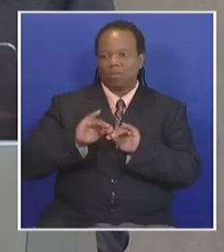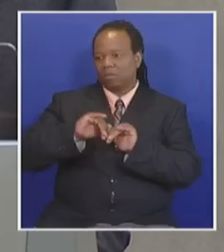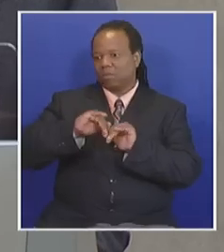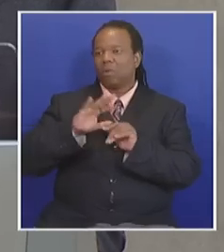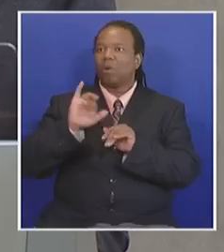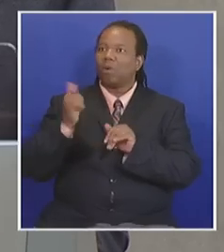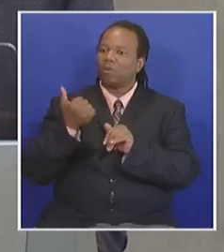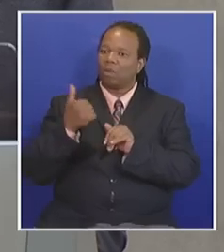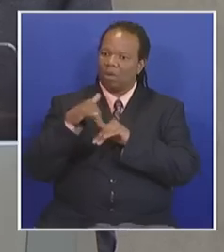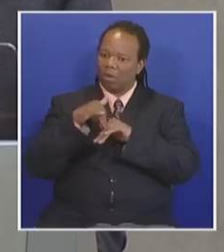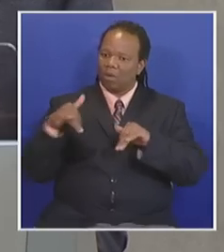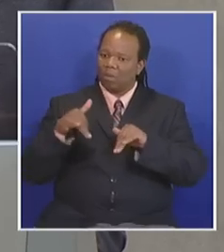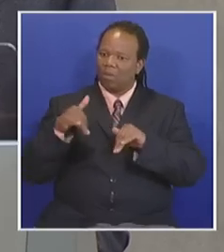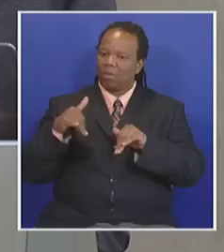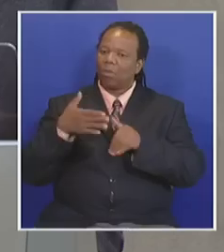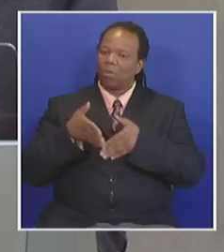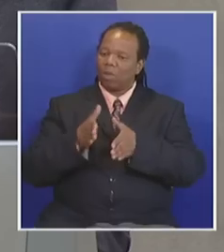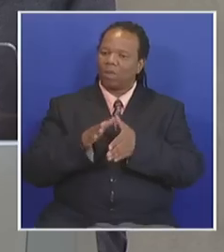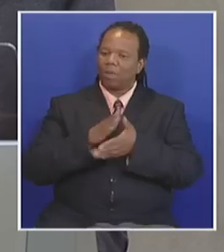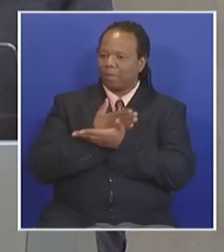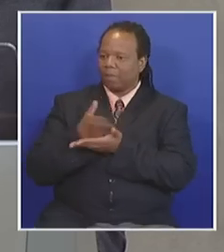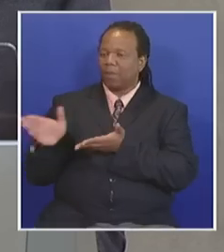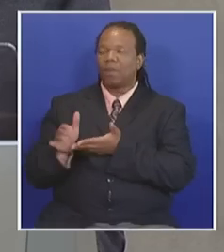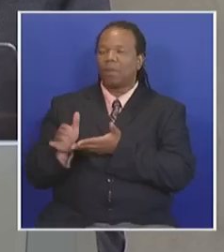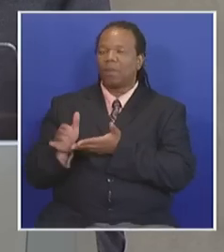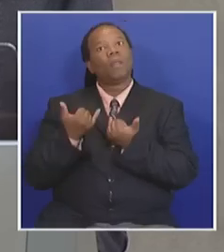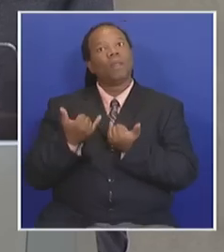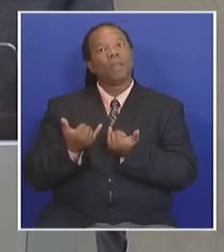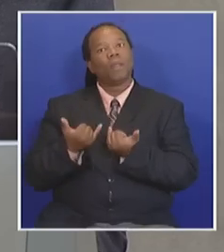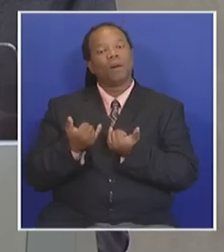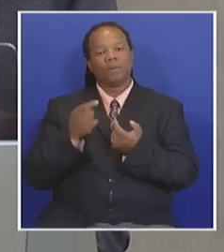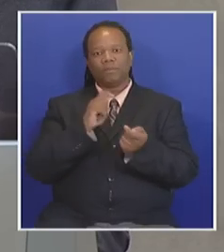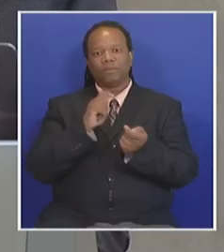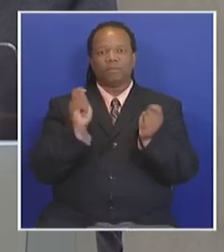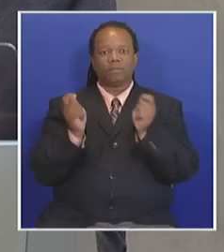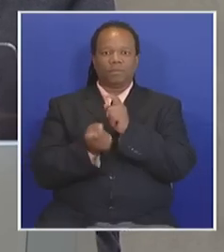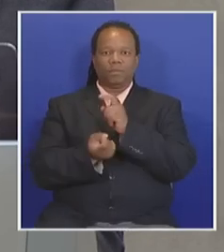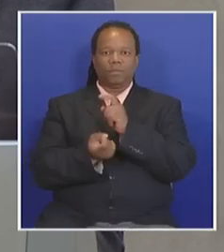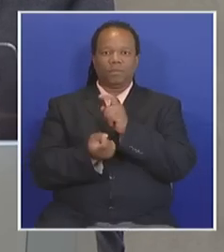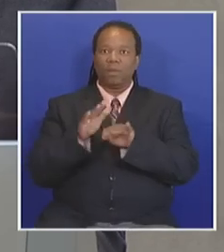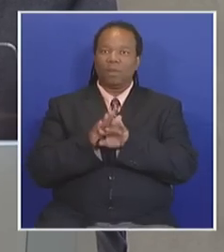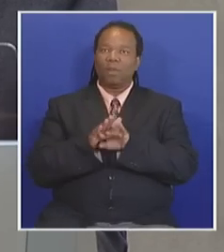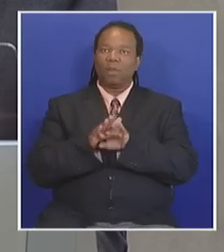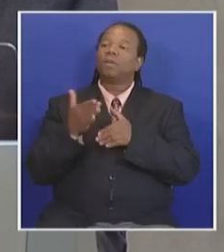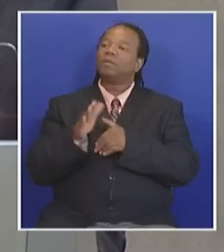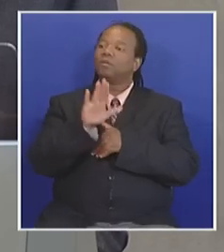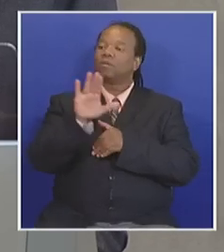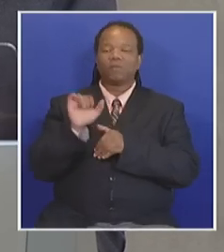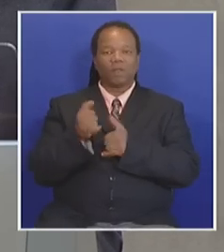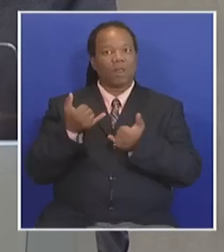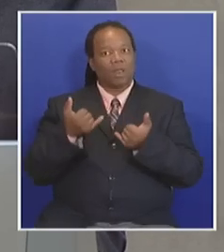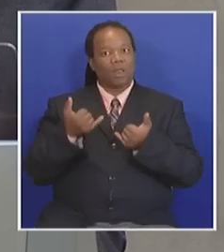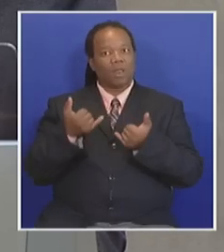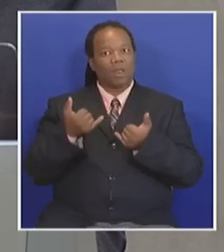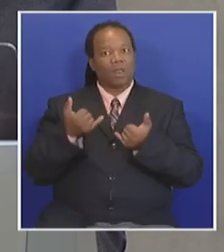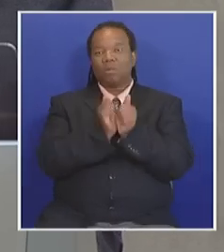out. Given the present-day transformating trajectory, South Africa as a constitutional democratic state can